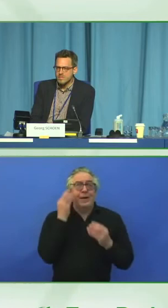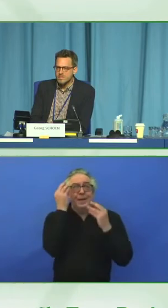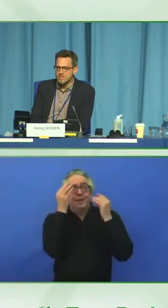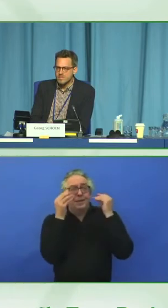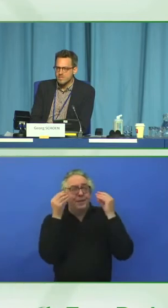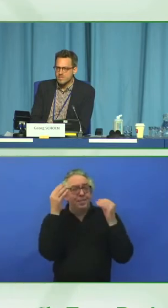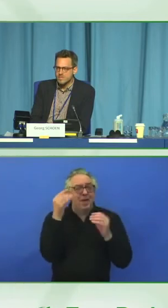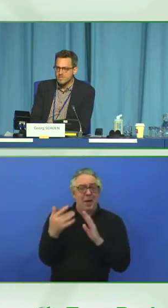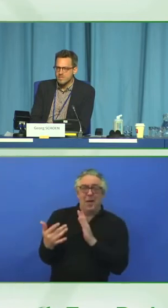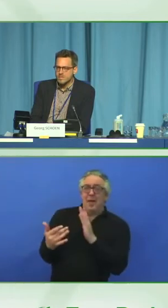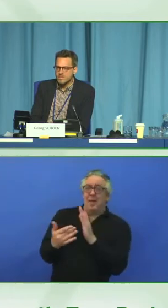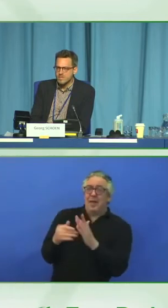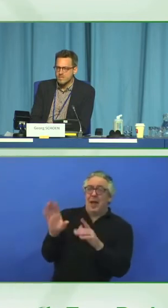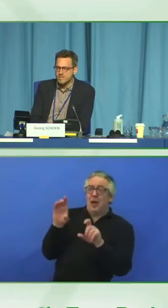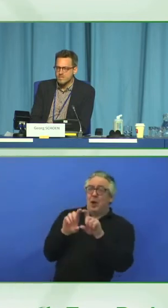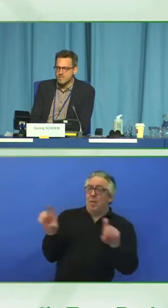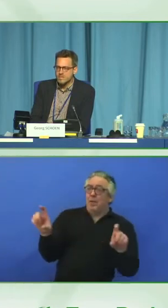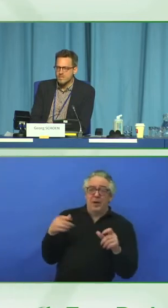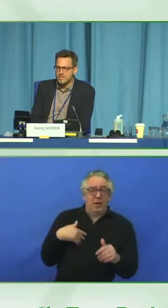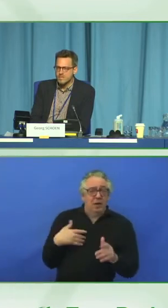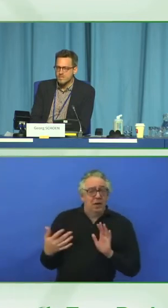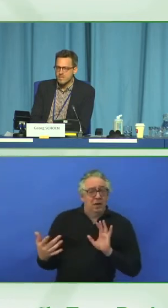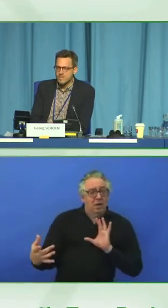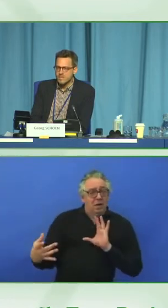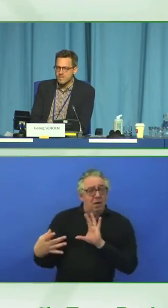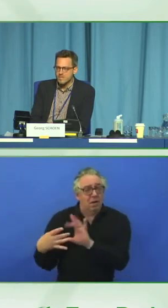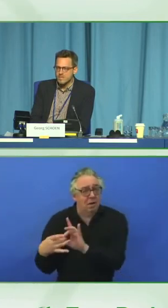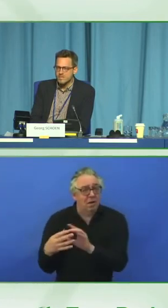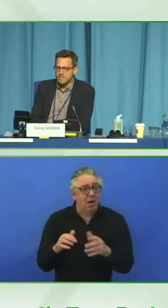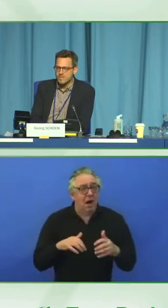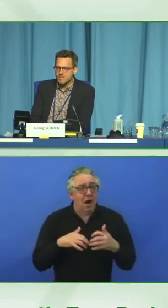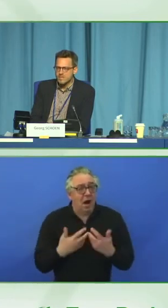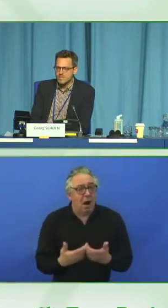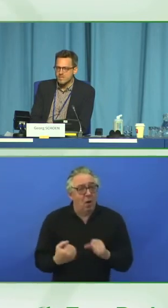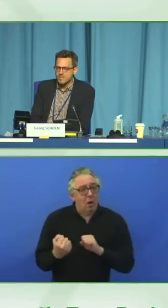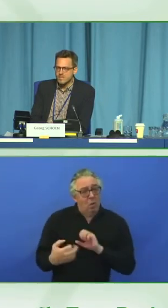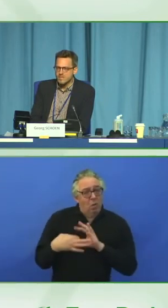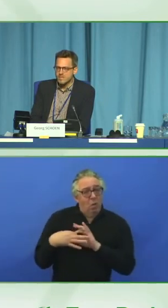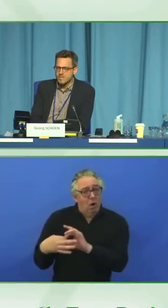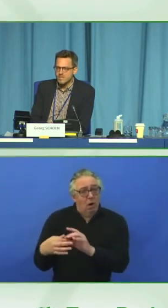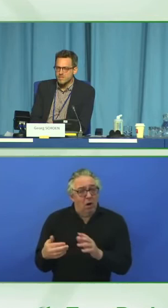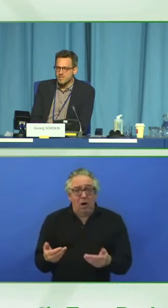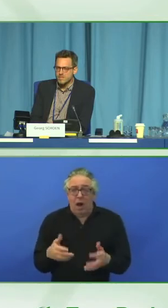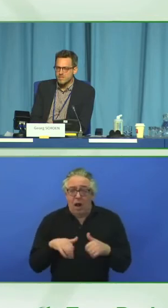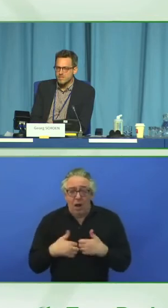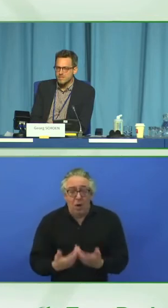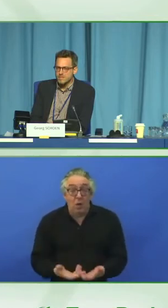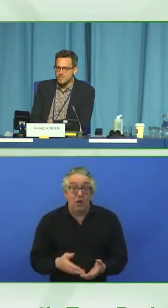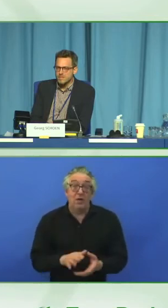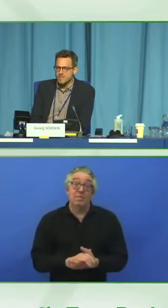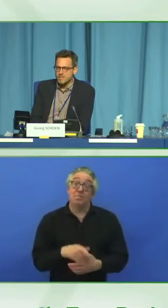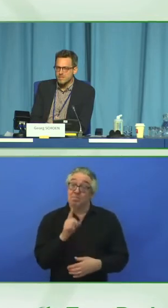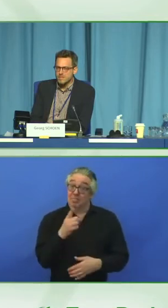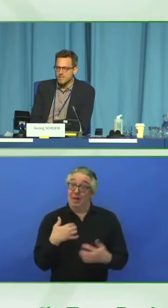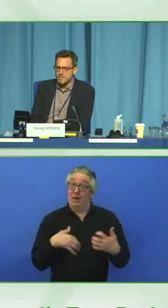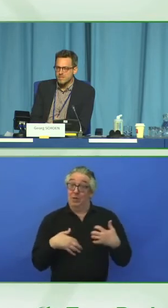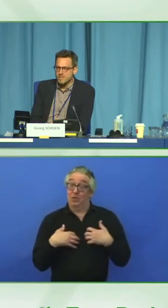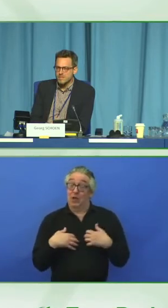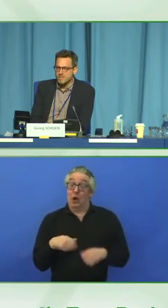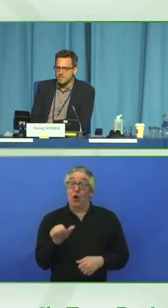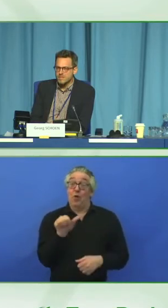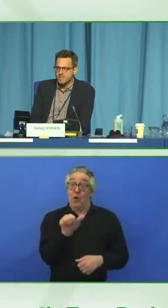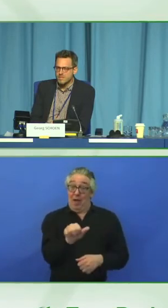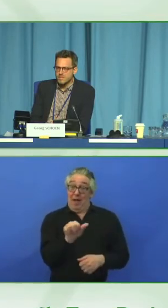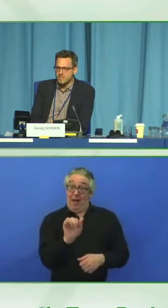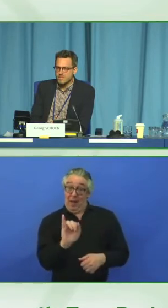them. And one interesting, since you mentioned AI, is that we partnered with